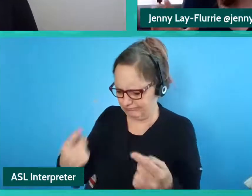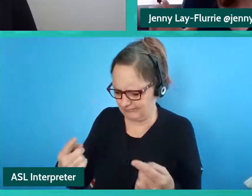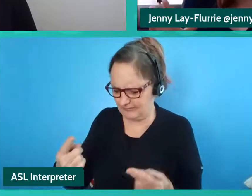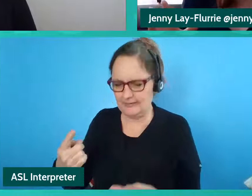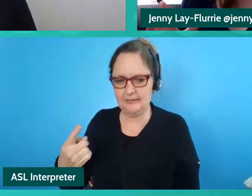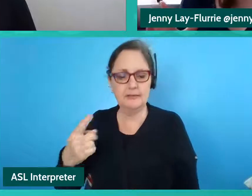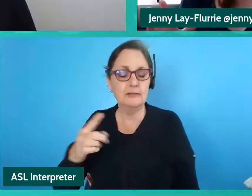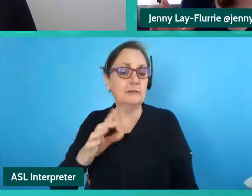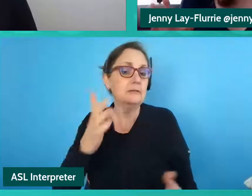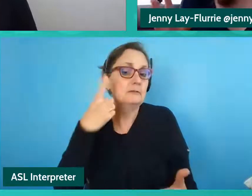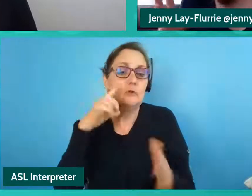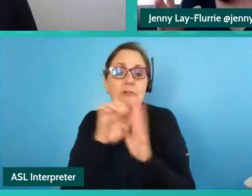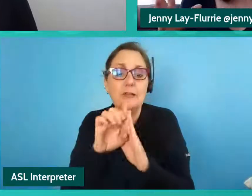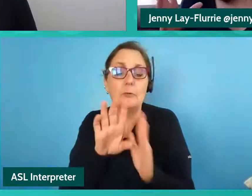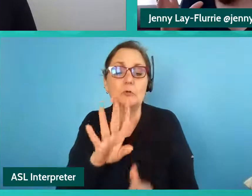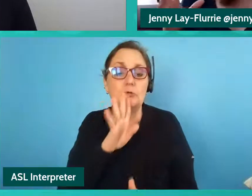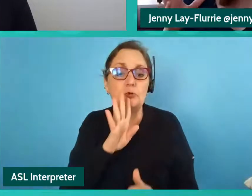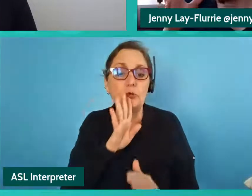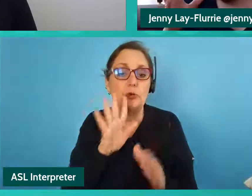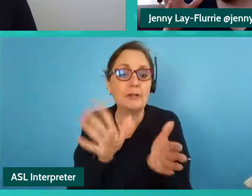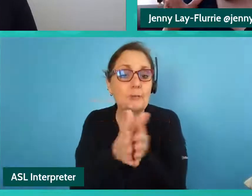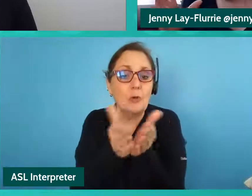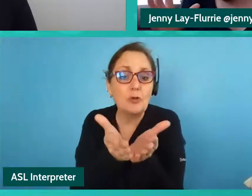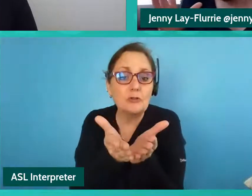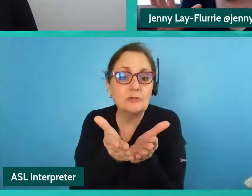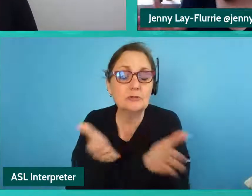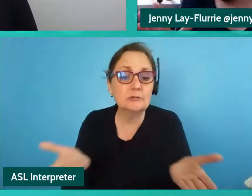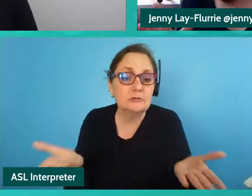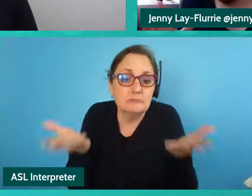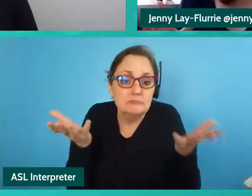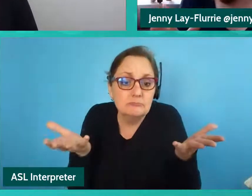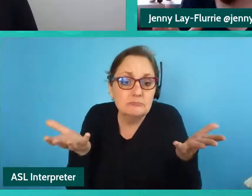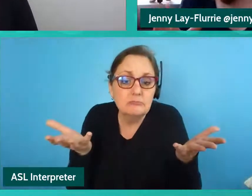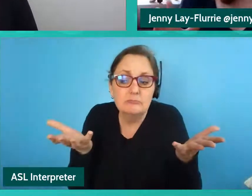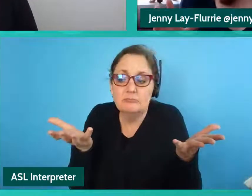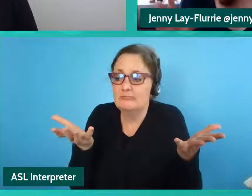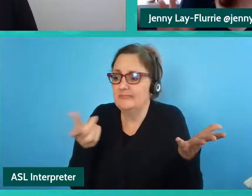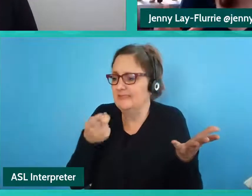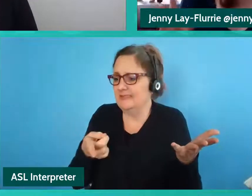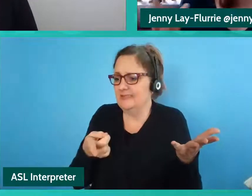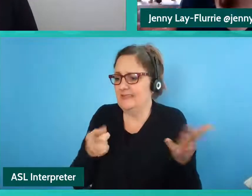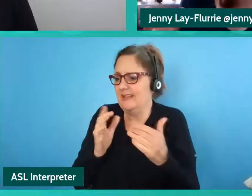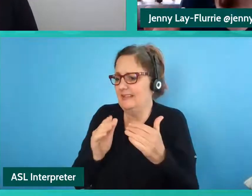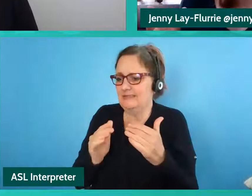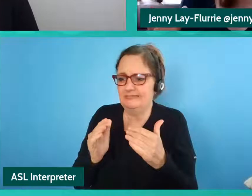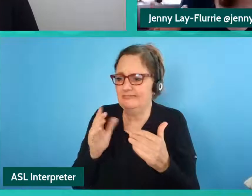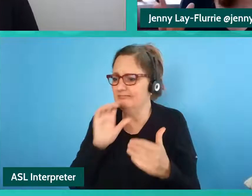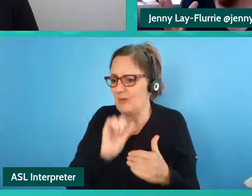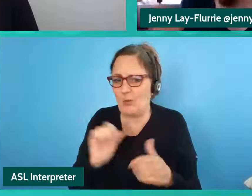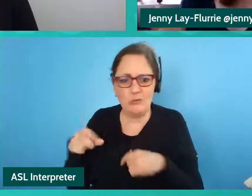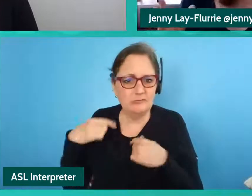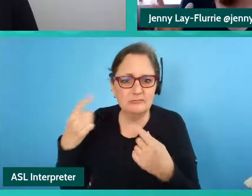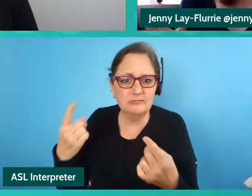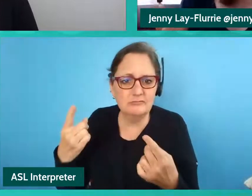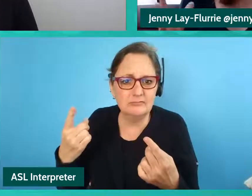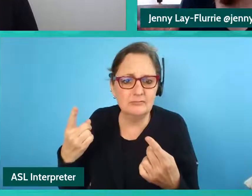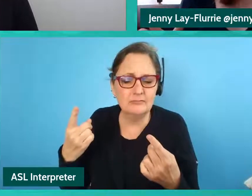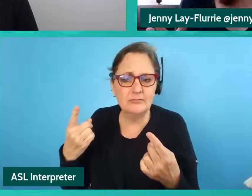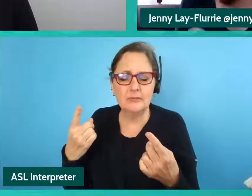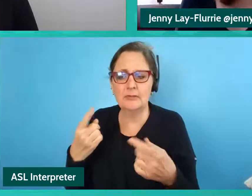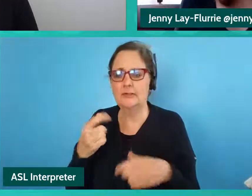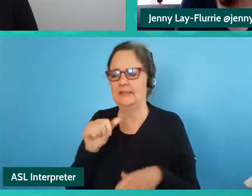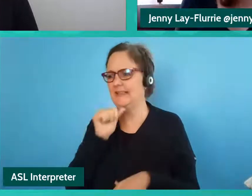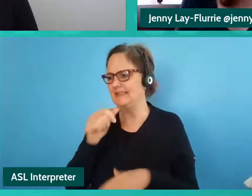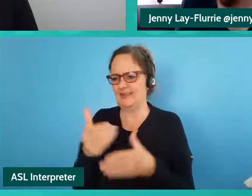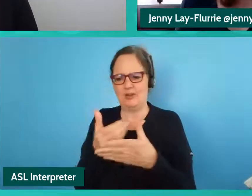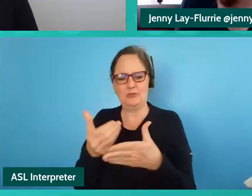talking books. We're talking, more than a century, but it is something that I think has grown and ebbed and